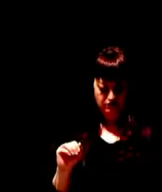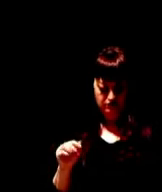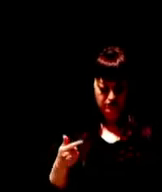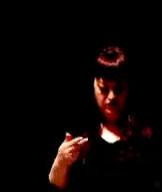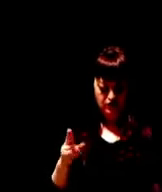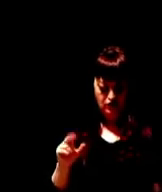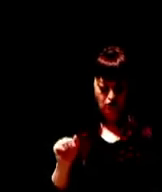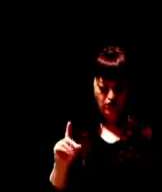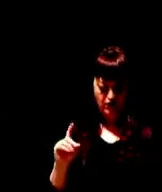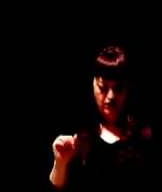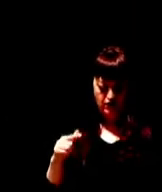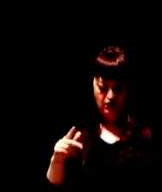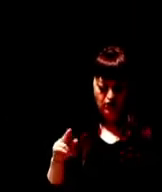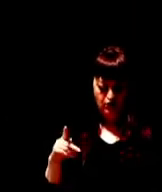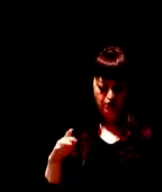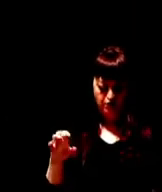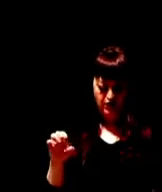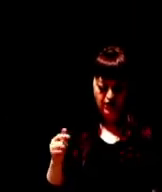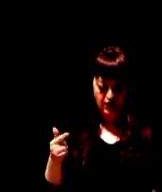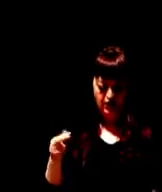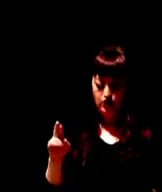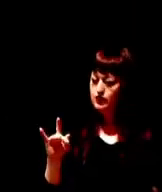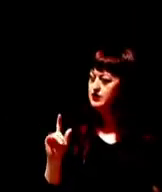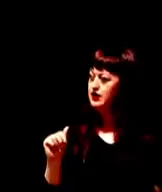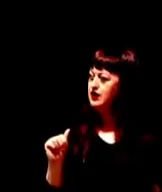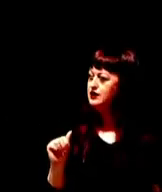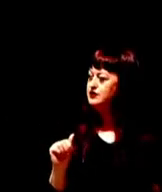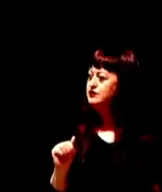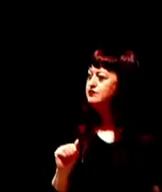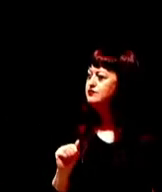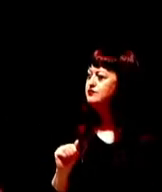Guadalupe Marino Garcia.